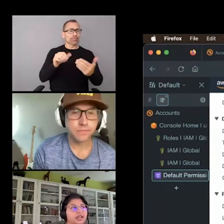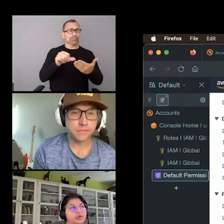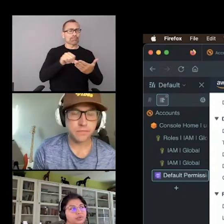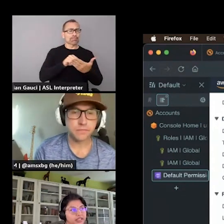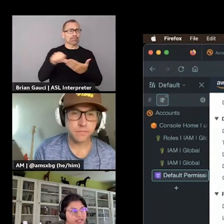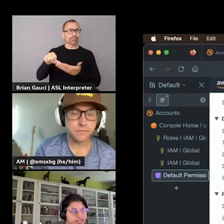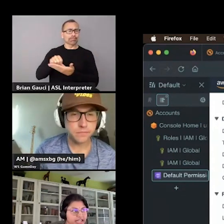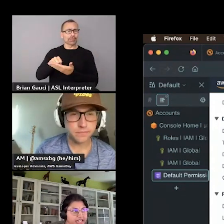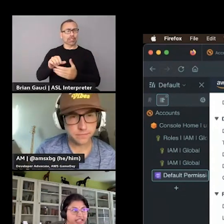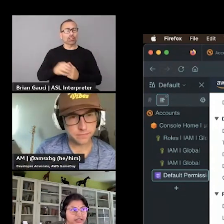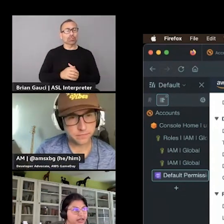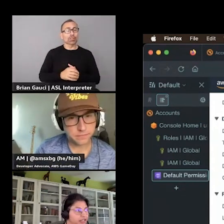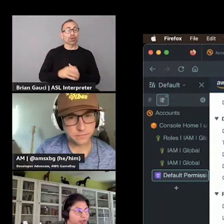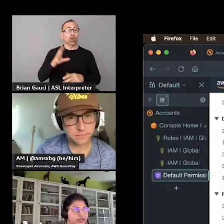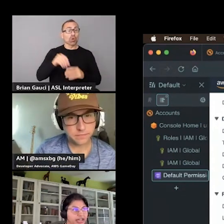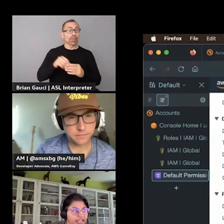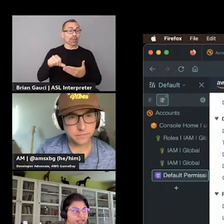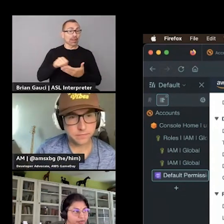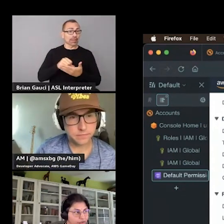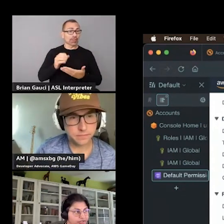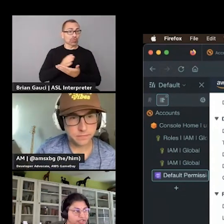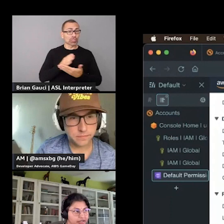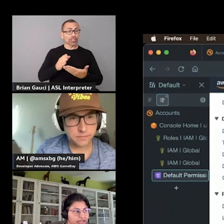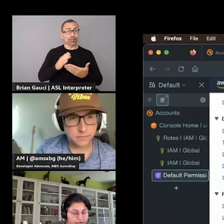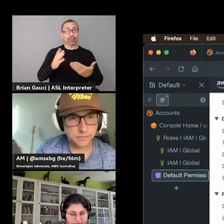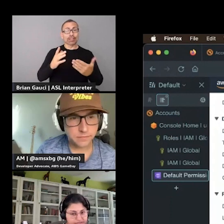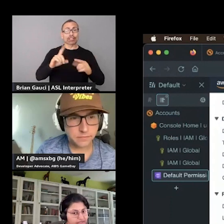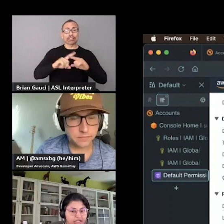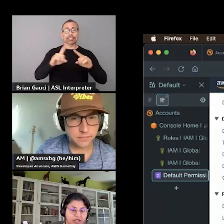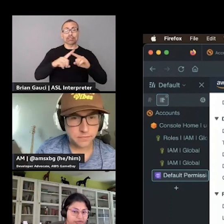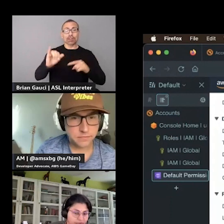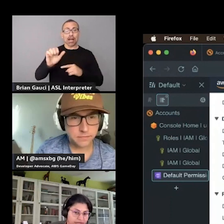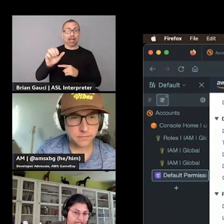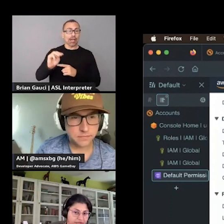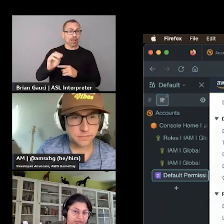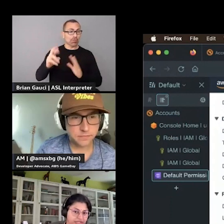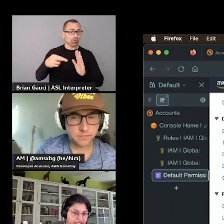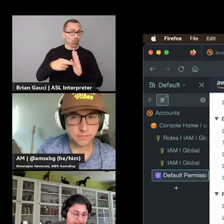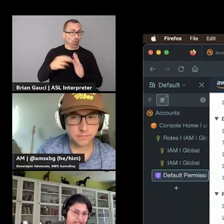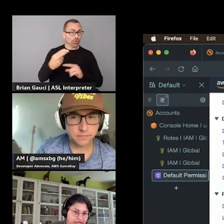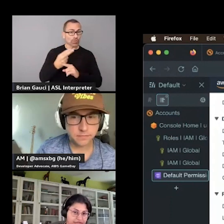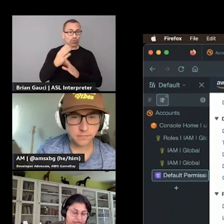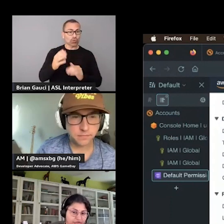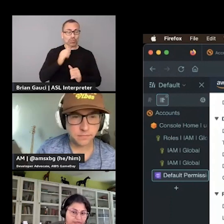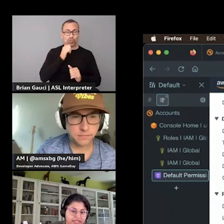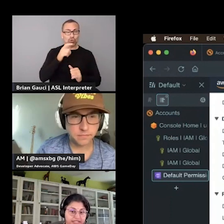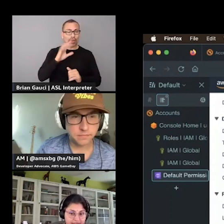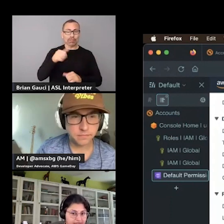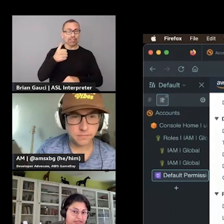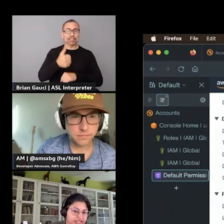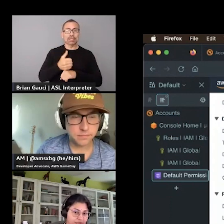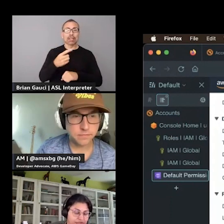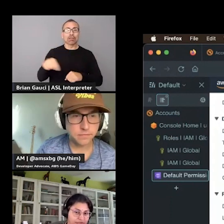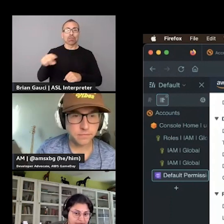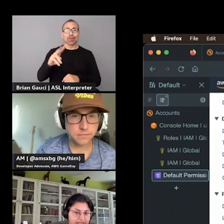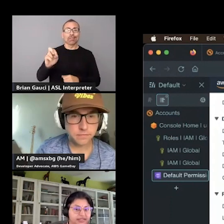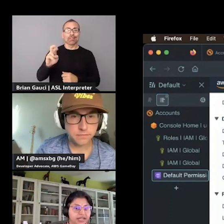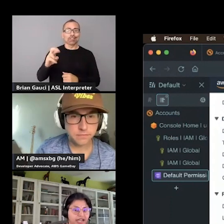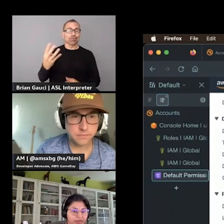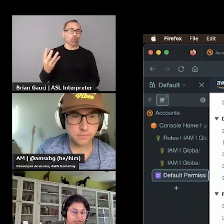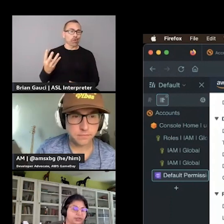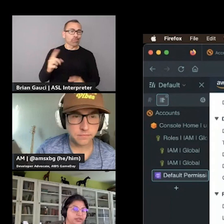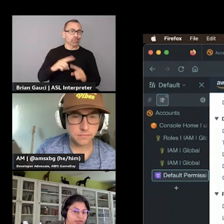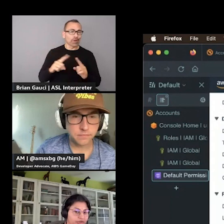within an account sharing to different IAM roles and users, we don't need to set it as version 4. But just so you know